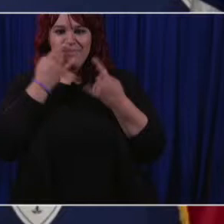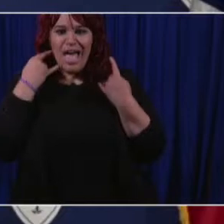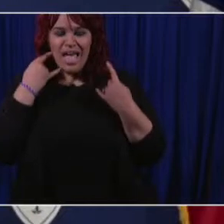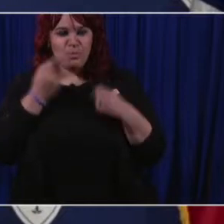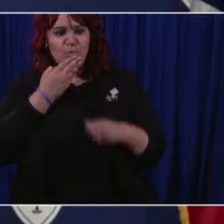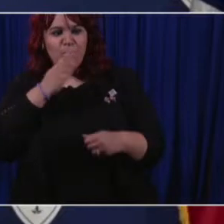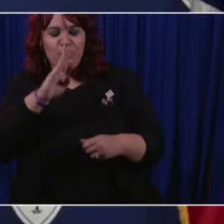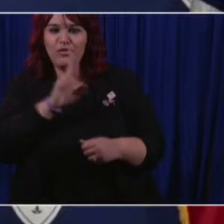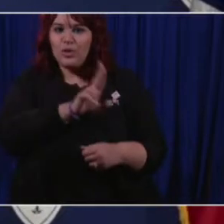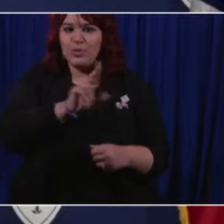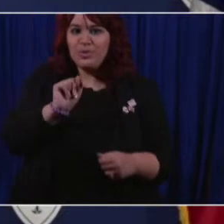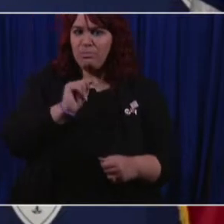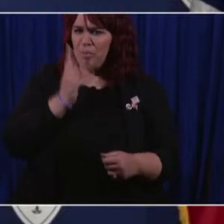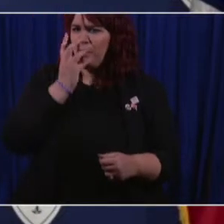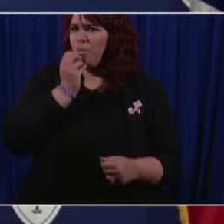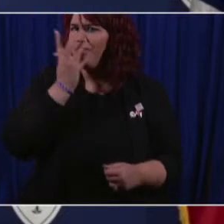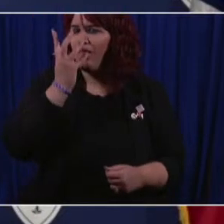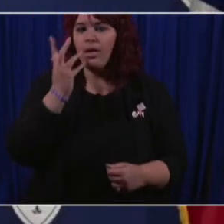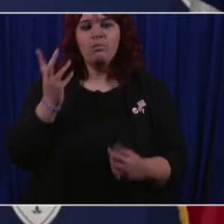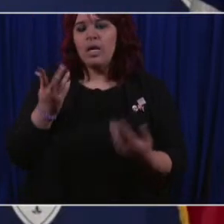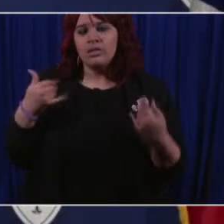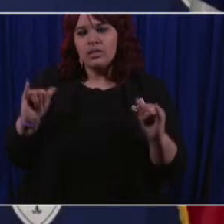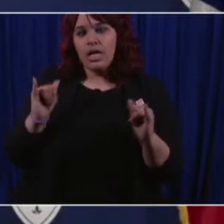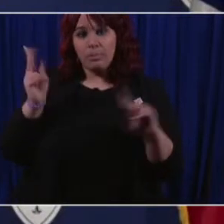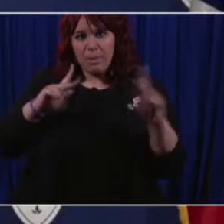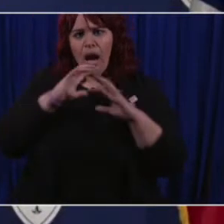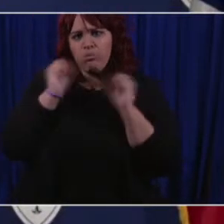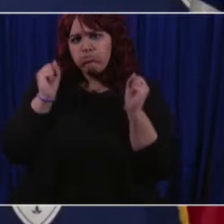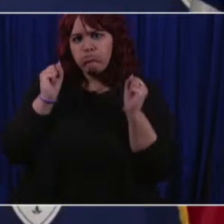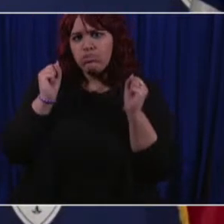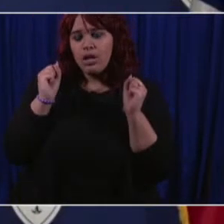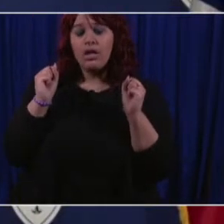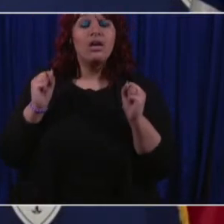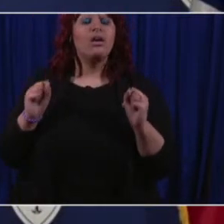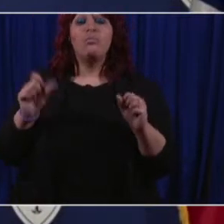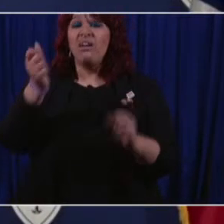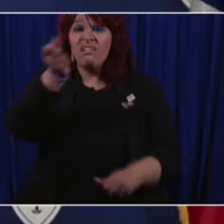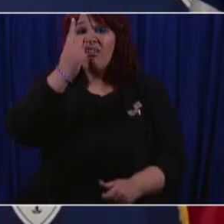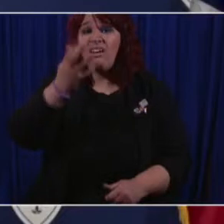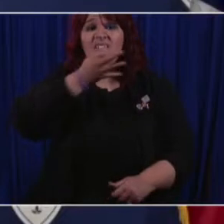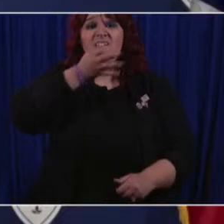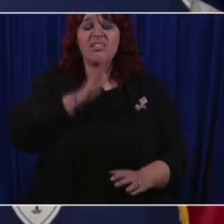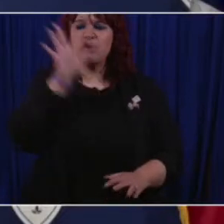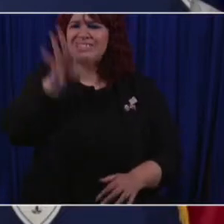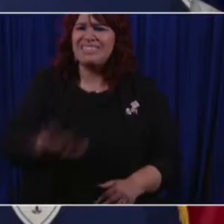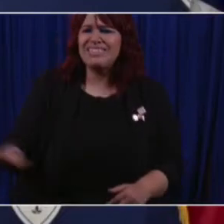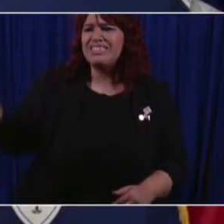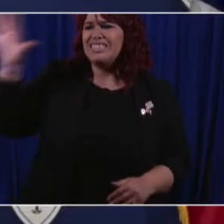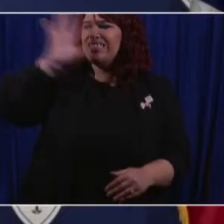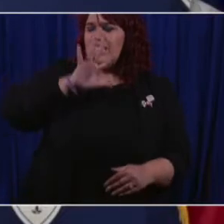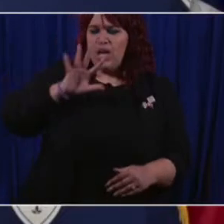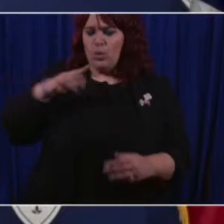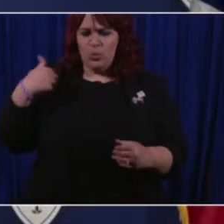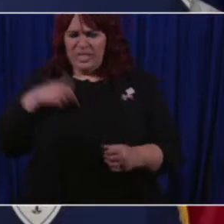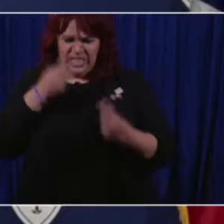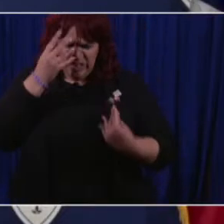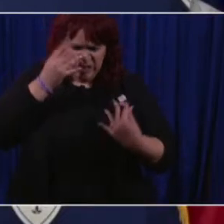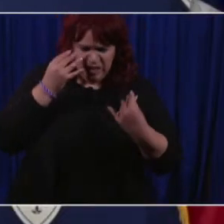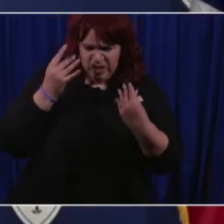over the last year, collectively, the medical community, health people, we've tried to say, okay, what do we do